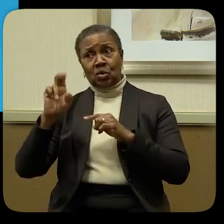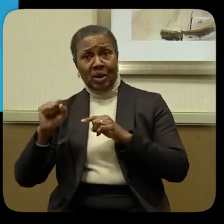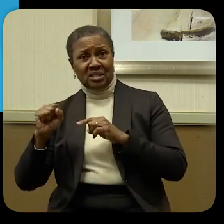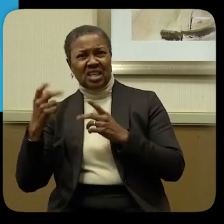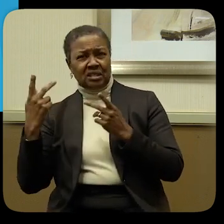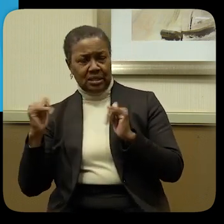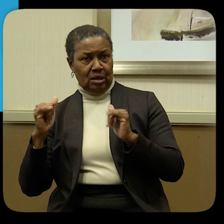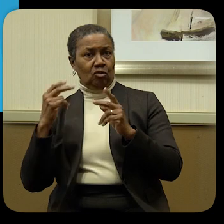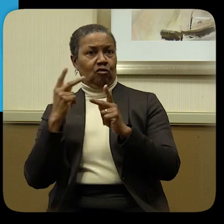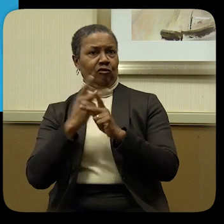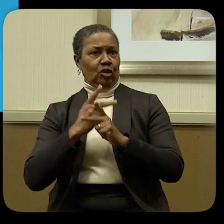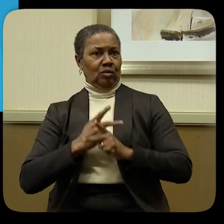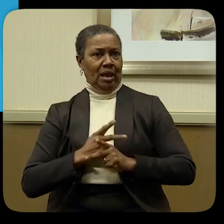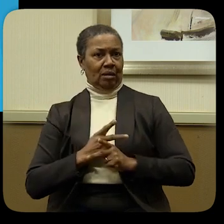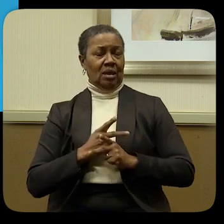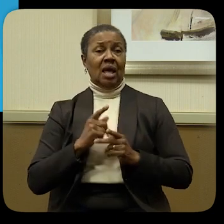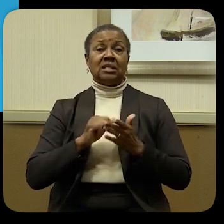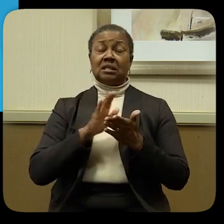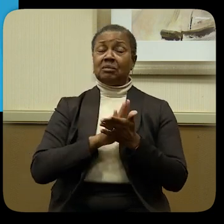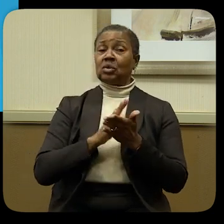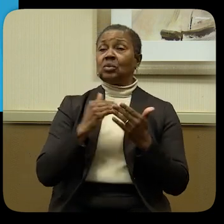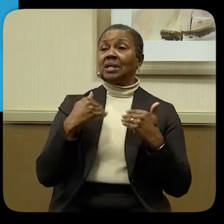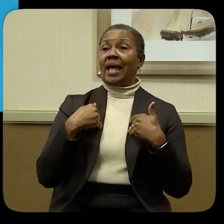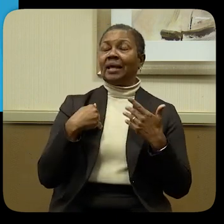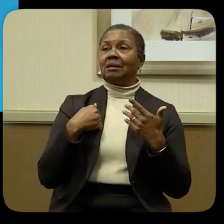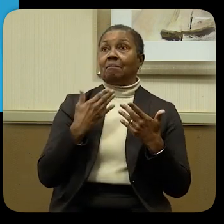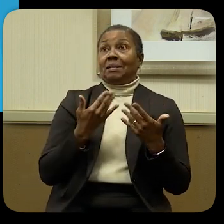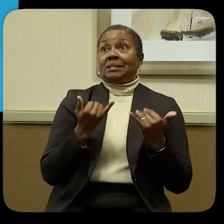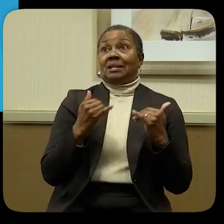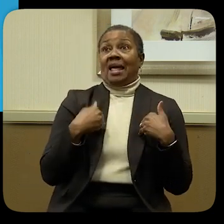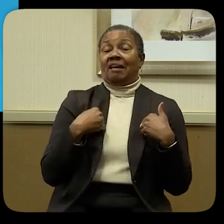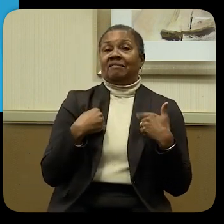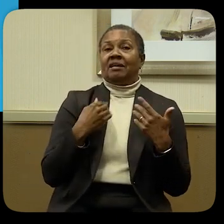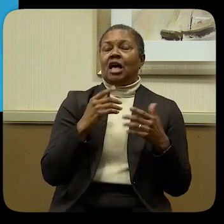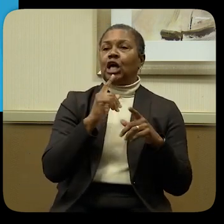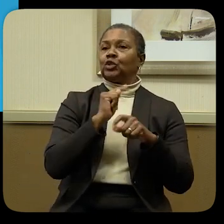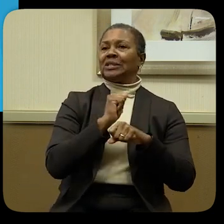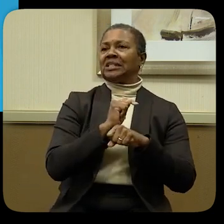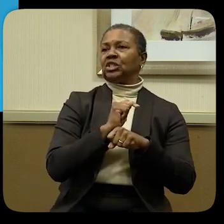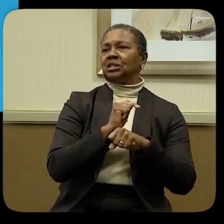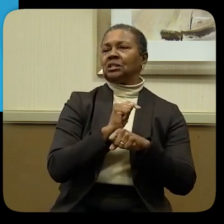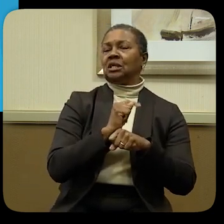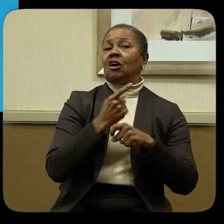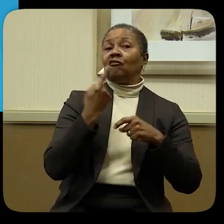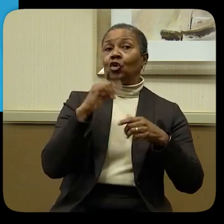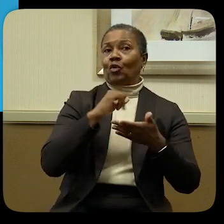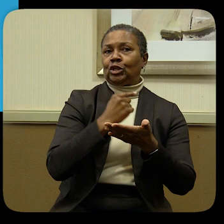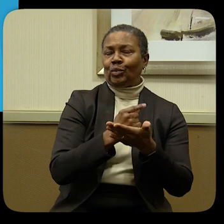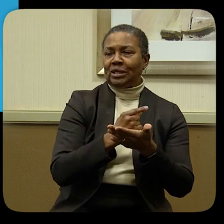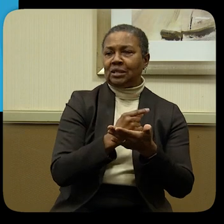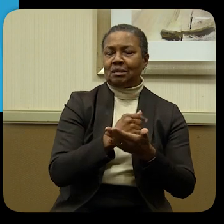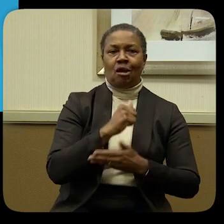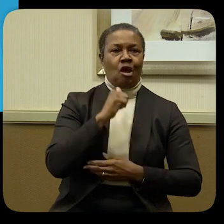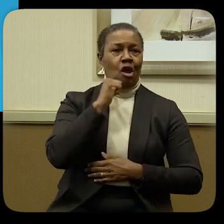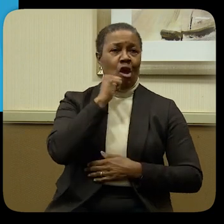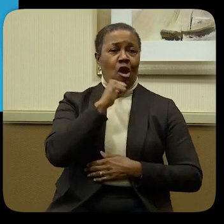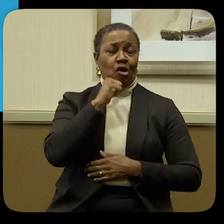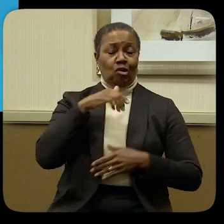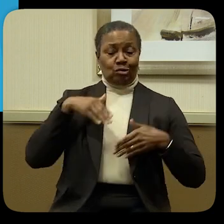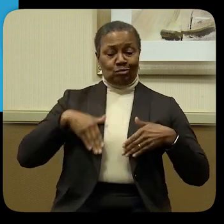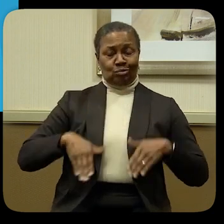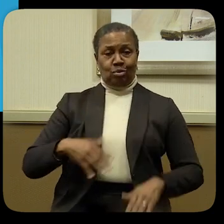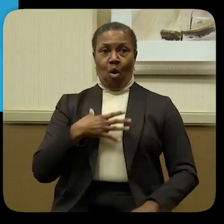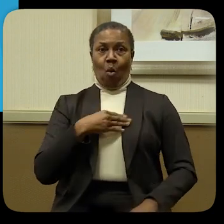figuring out. So some schools used to have, or may still do, have a tradition at graduation that girls wear